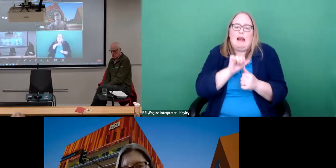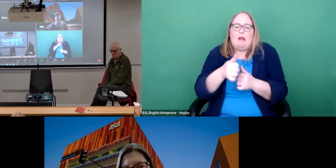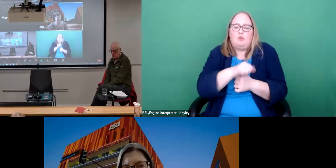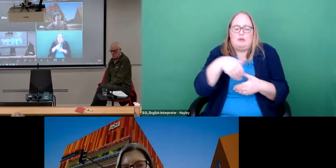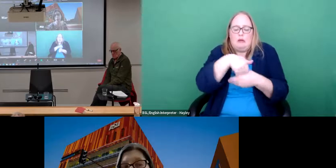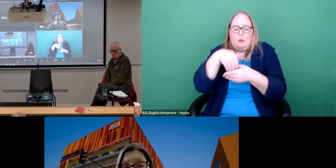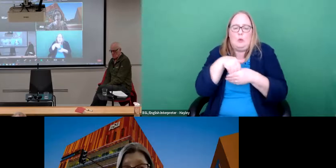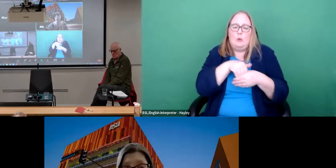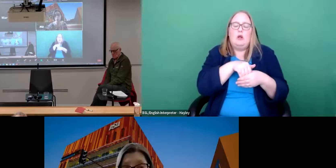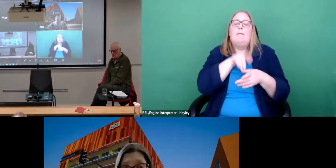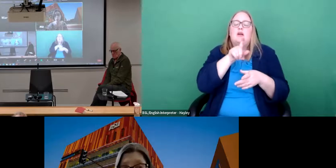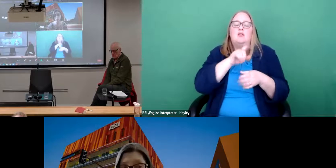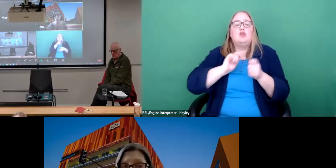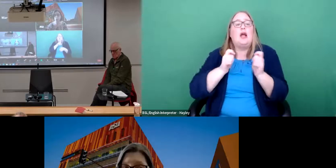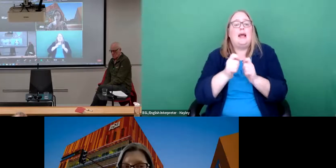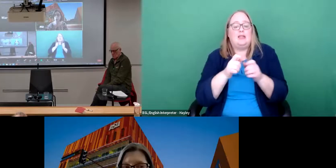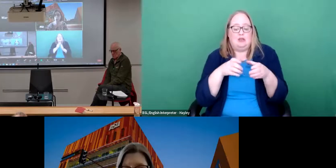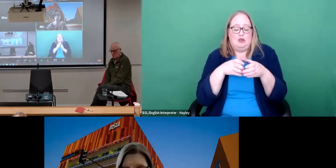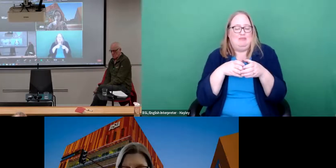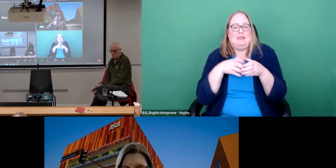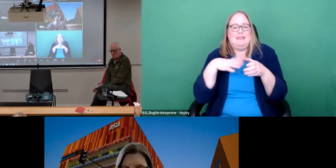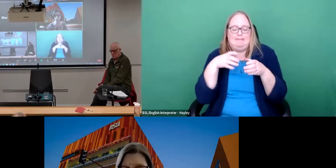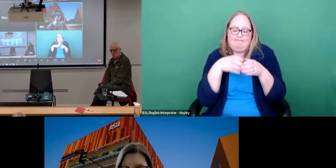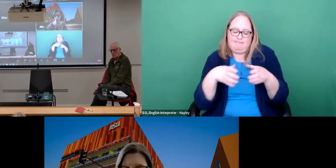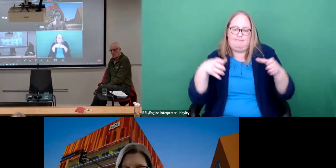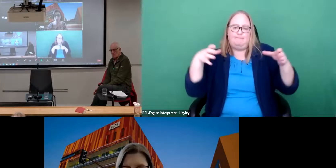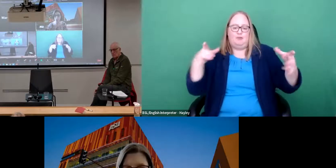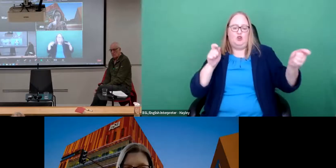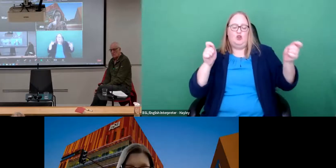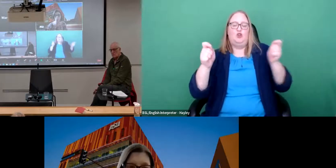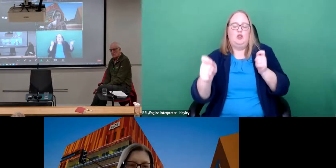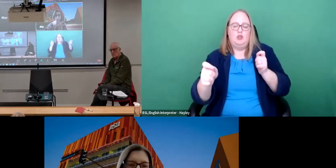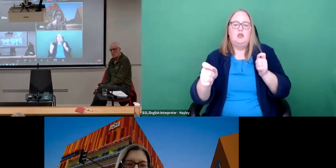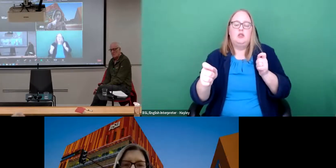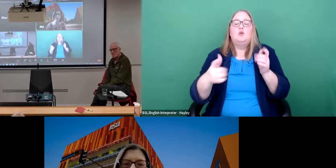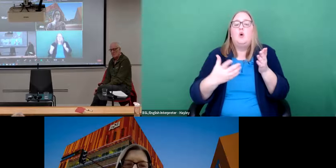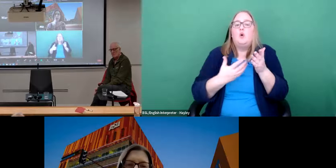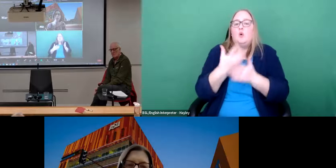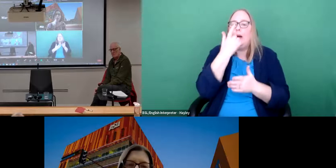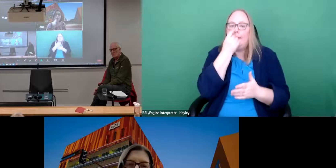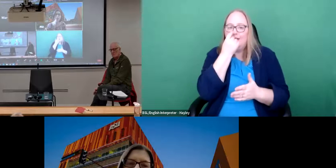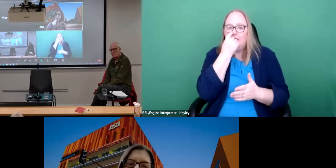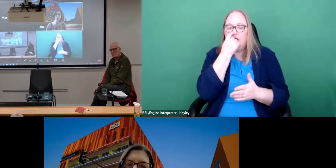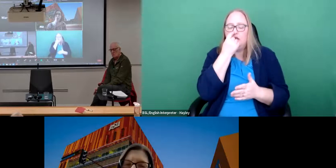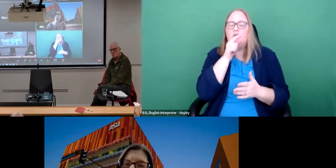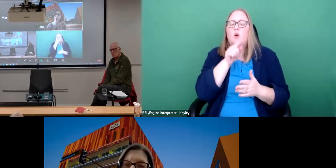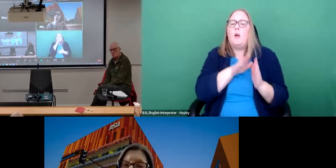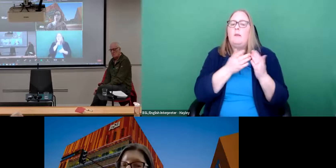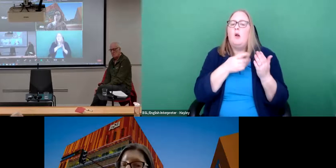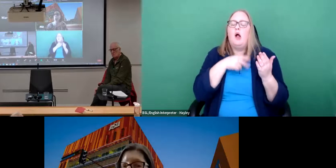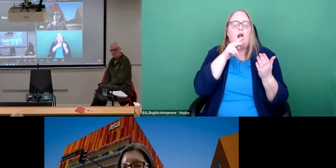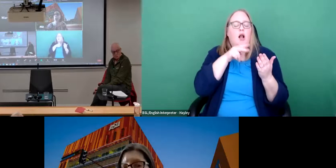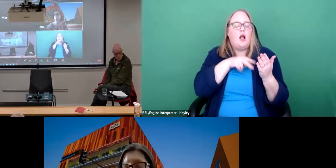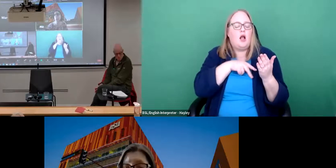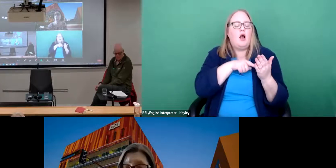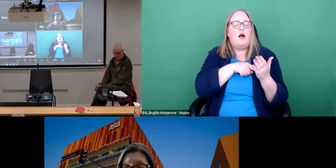scale. But today there are renewed efforts and new possibilities. So reading The Digital Disconnect gave me a new